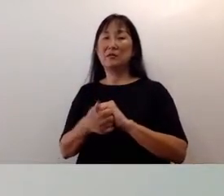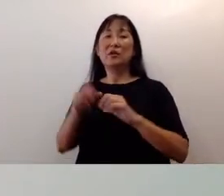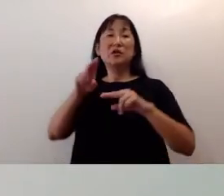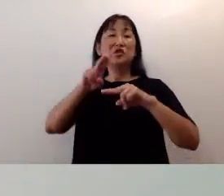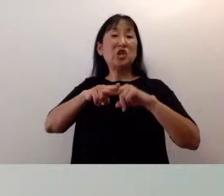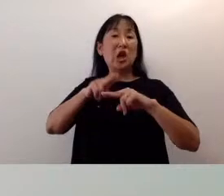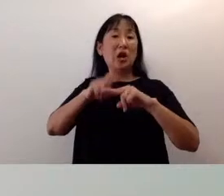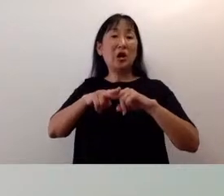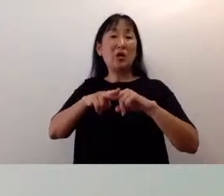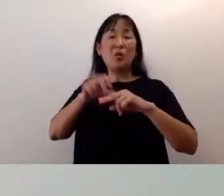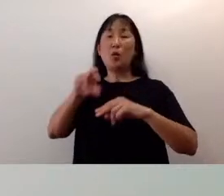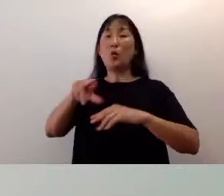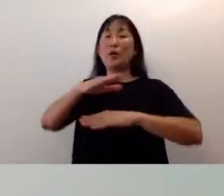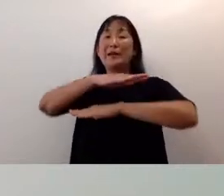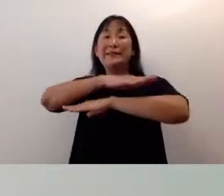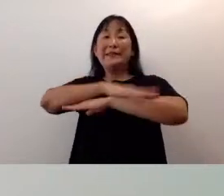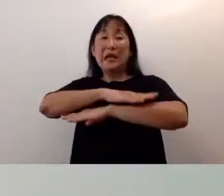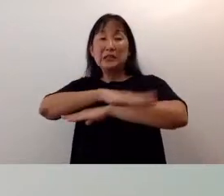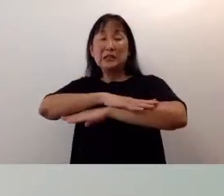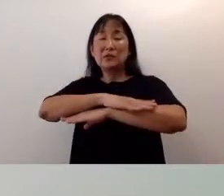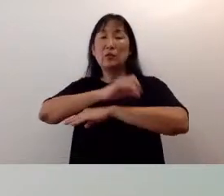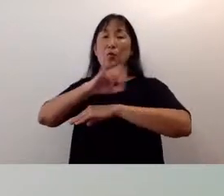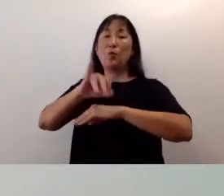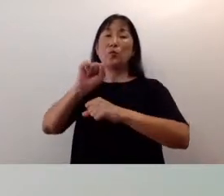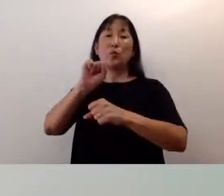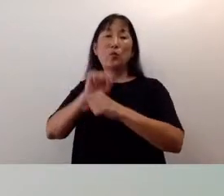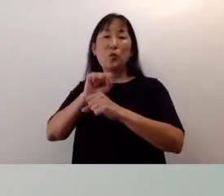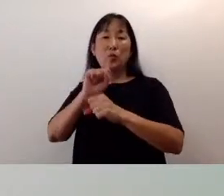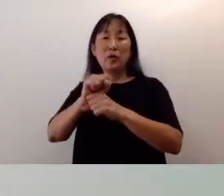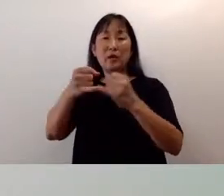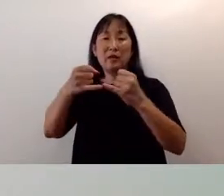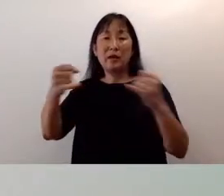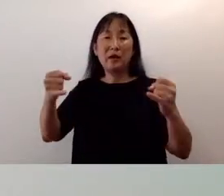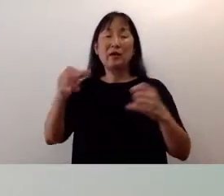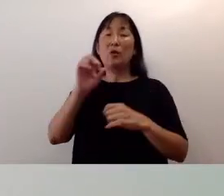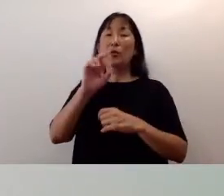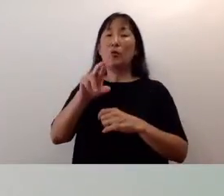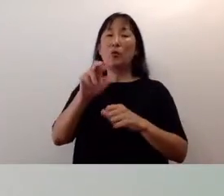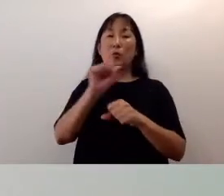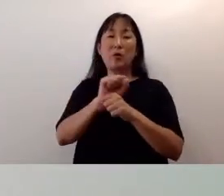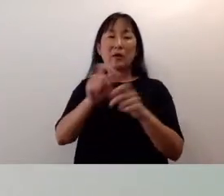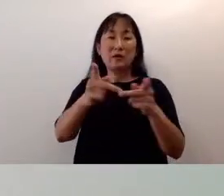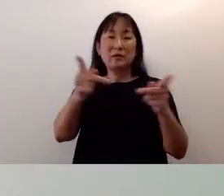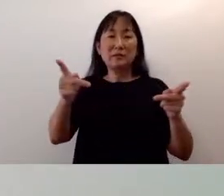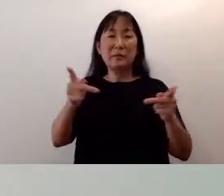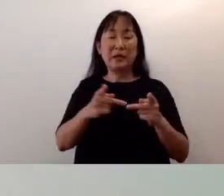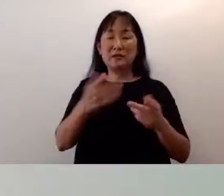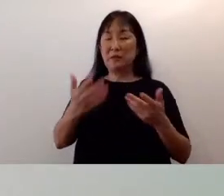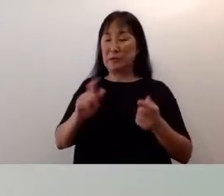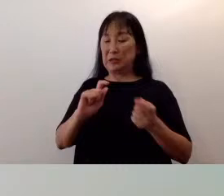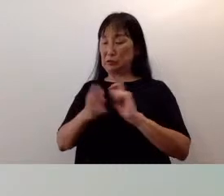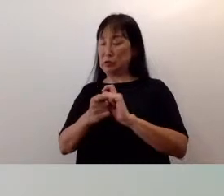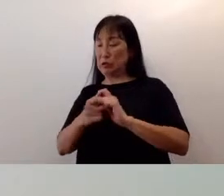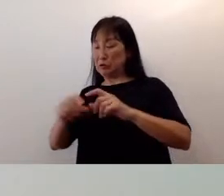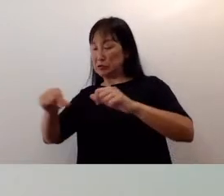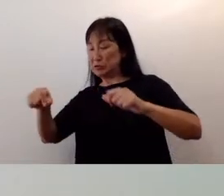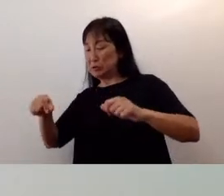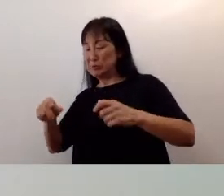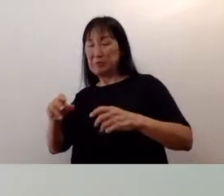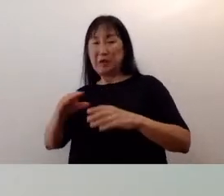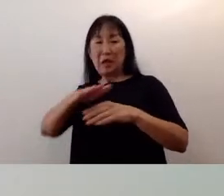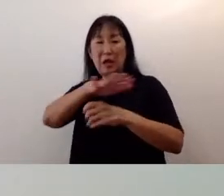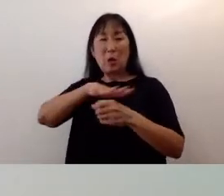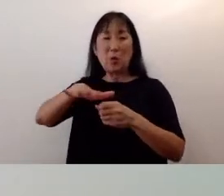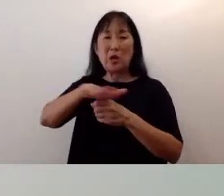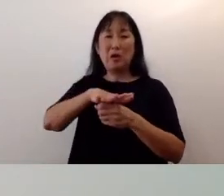your desk, or it's a change in your line assignment or your workspace. So it's not the only thing, and it's actually fairly